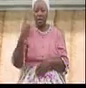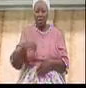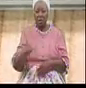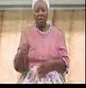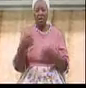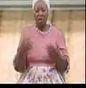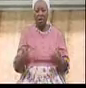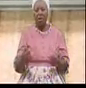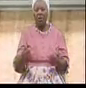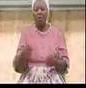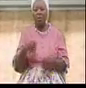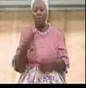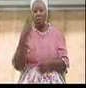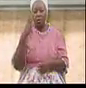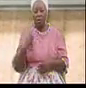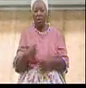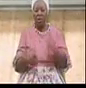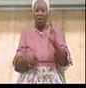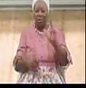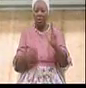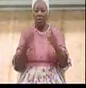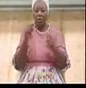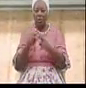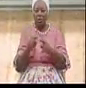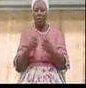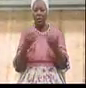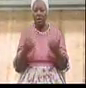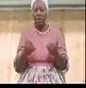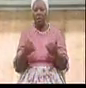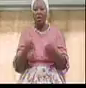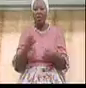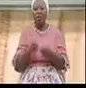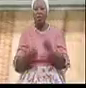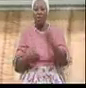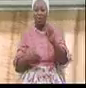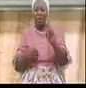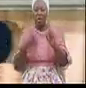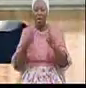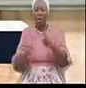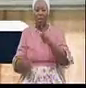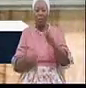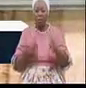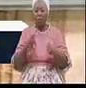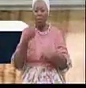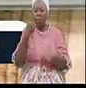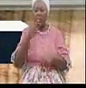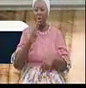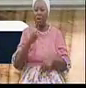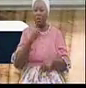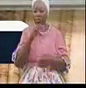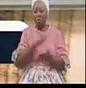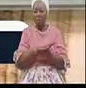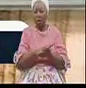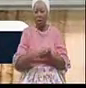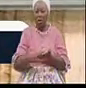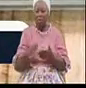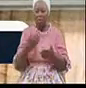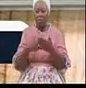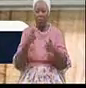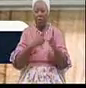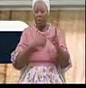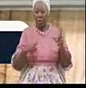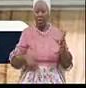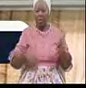3 points under this subject. Number one, the people who are unclean before the Lord.